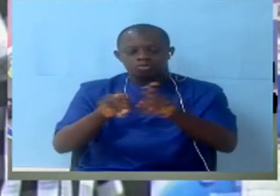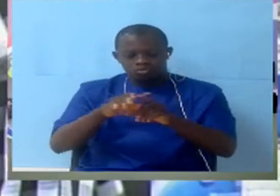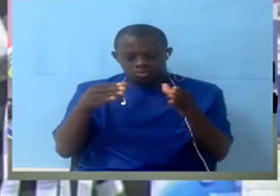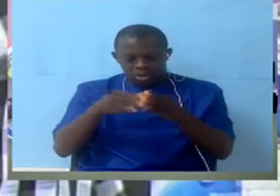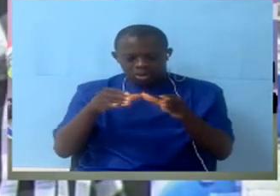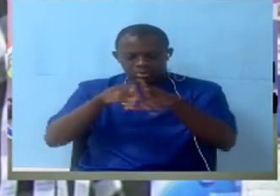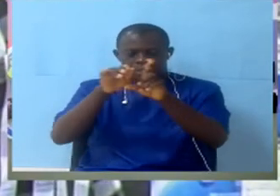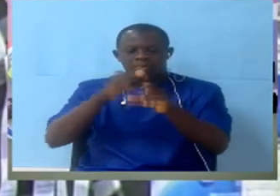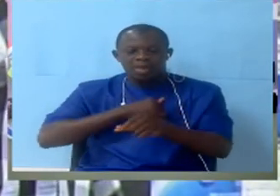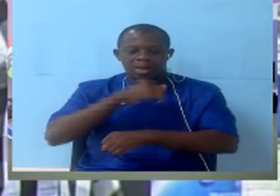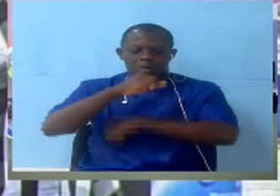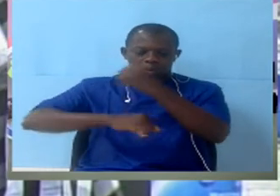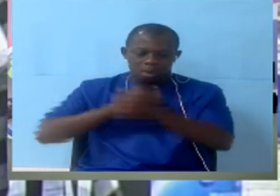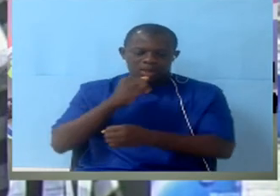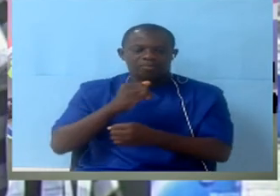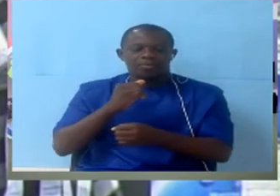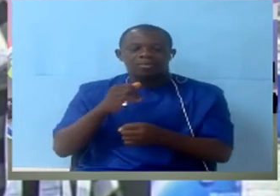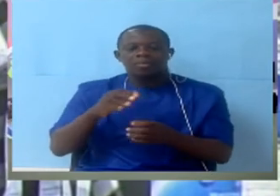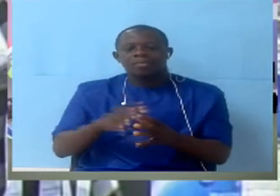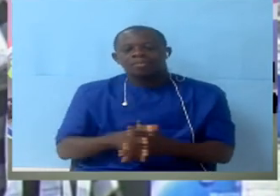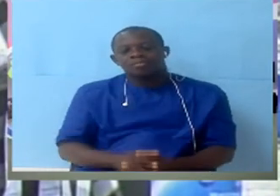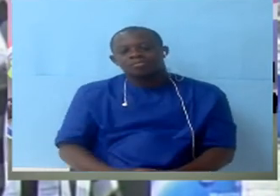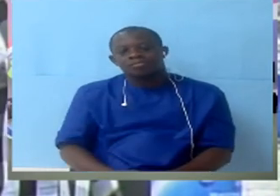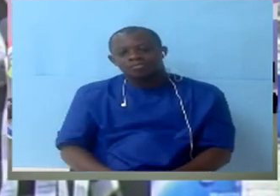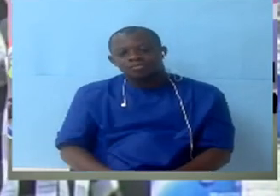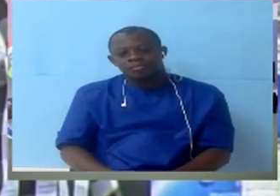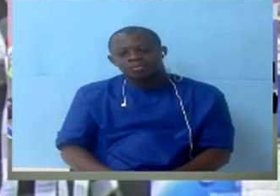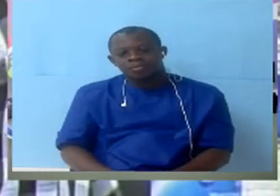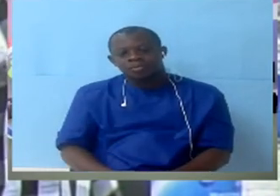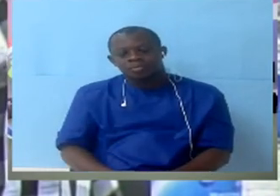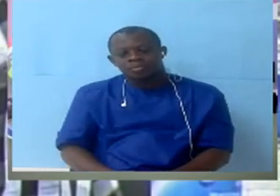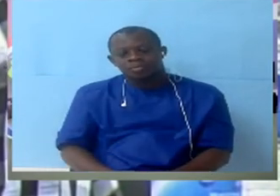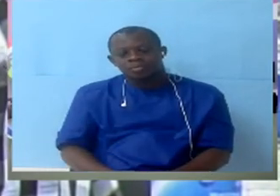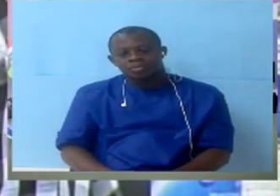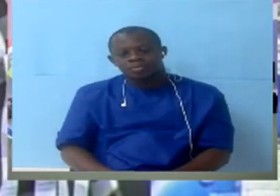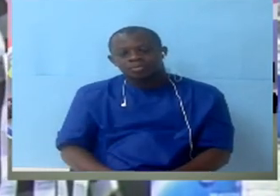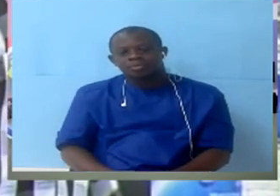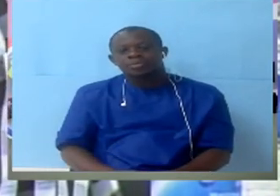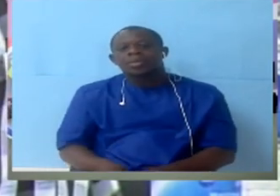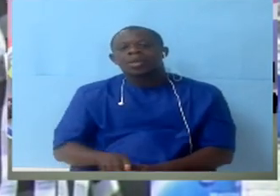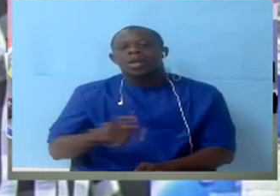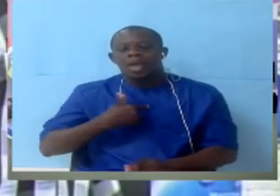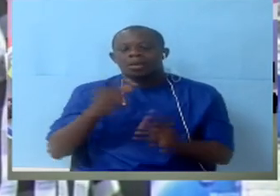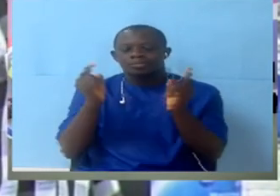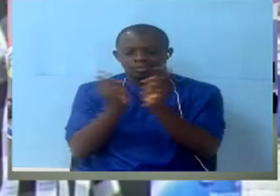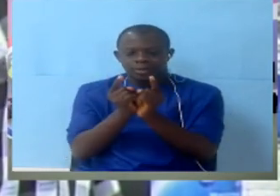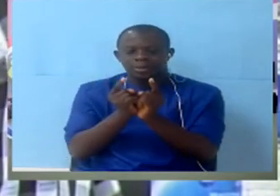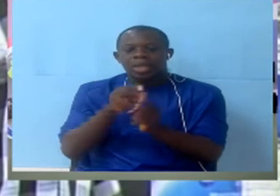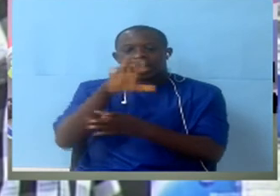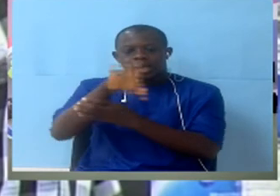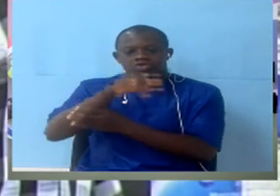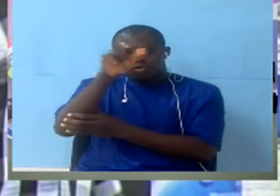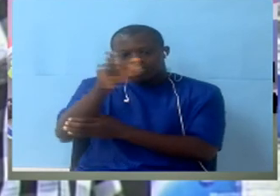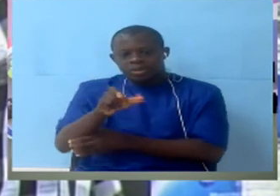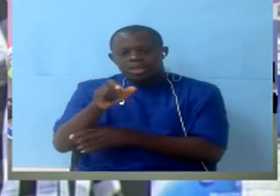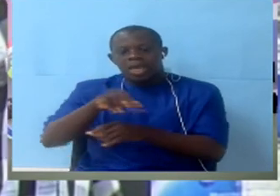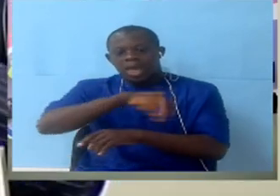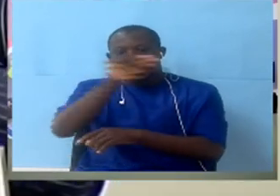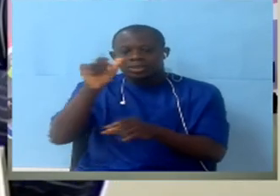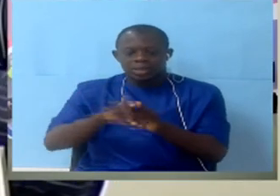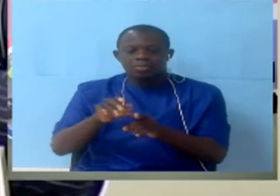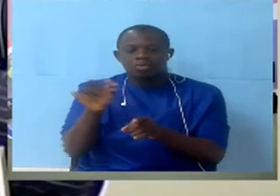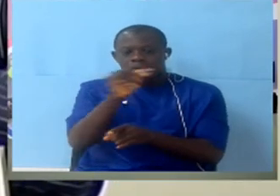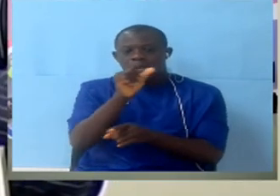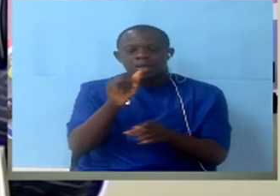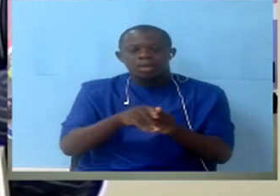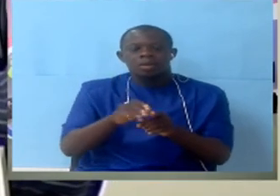With my wife. Na embassy consul je anala protocolo. I saw the consular and his protocol. You explained